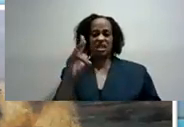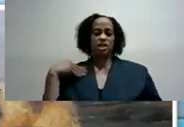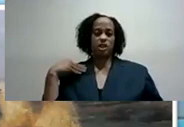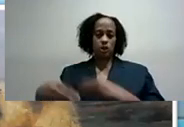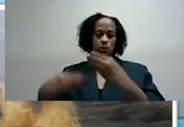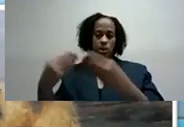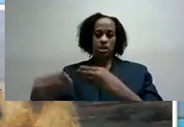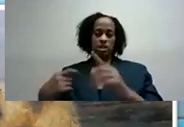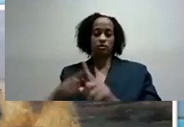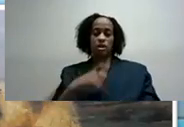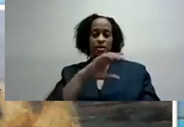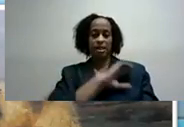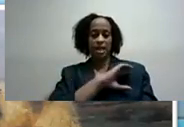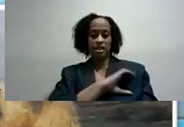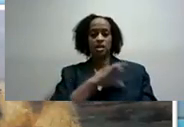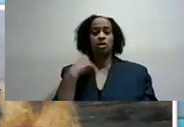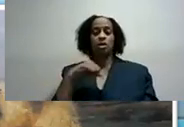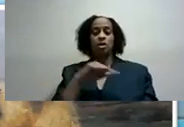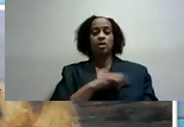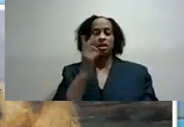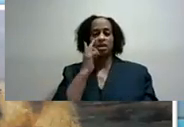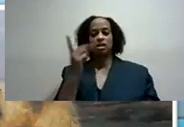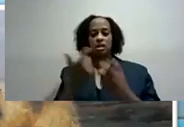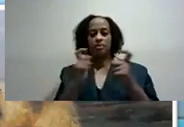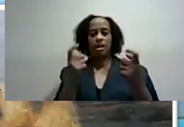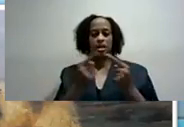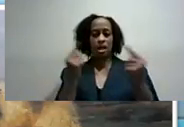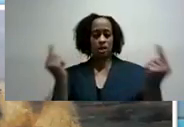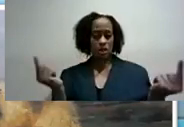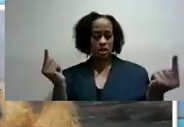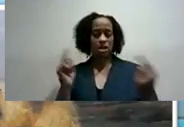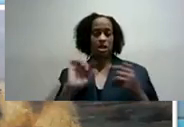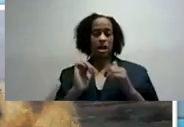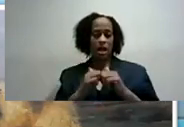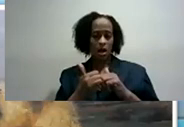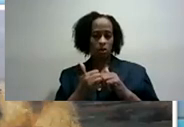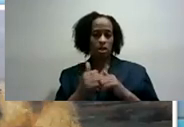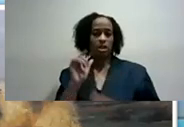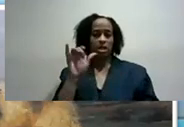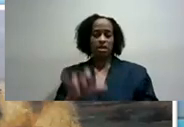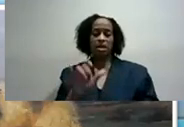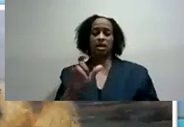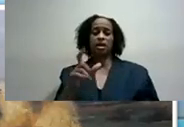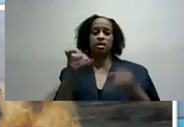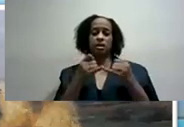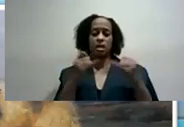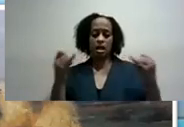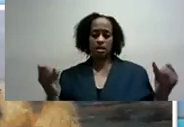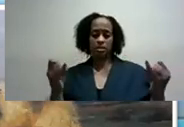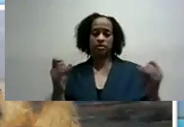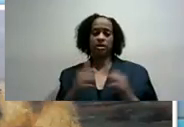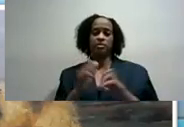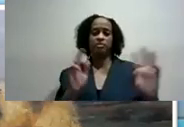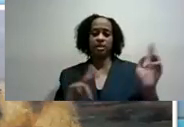from Cain, we see a big contrast in how that line of